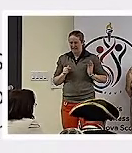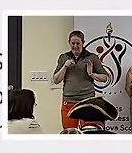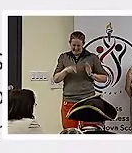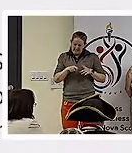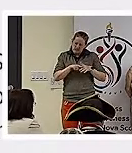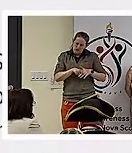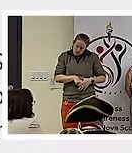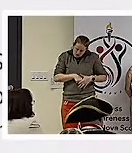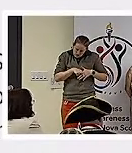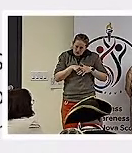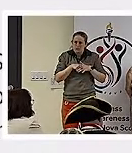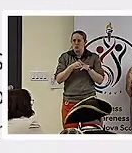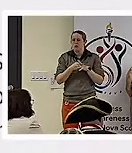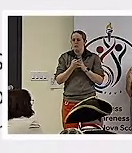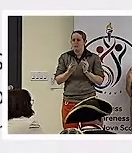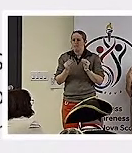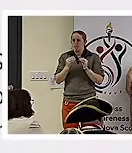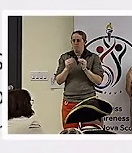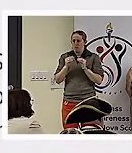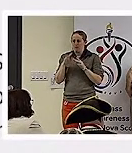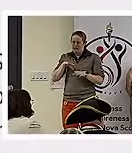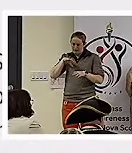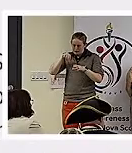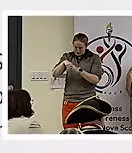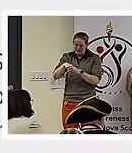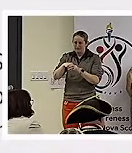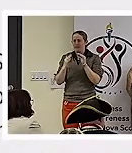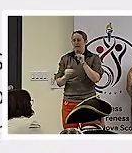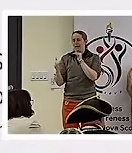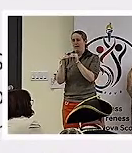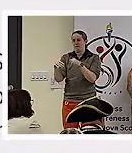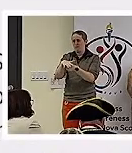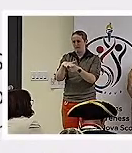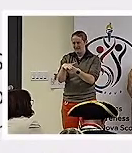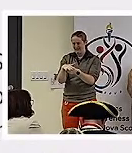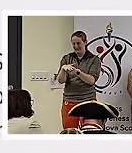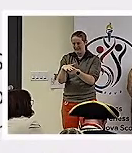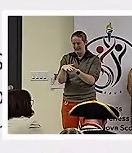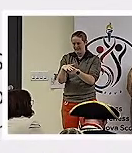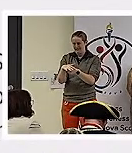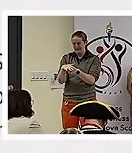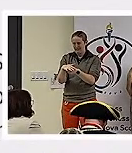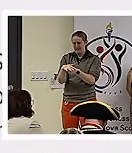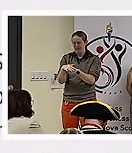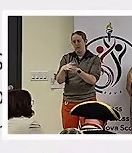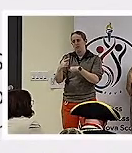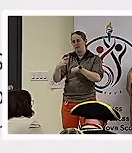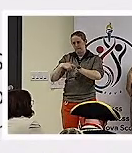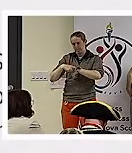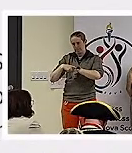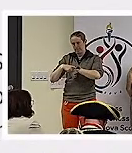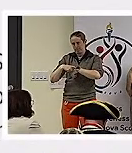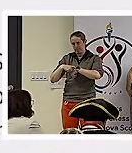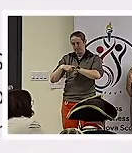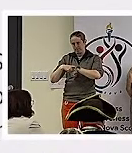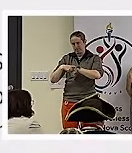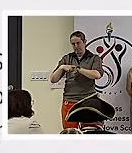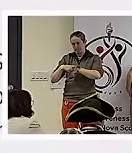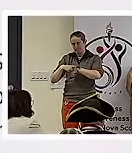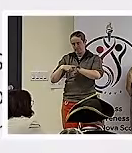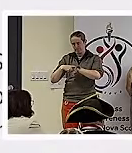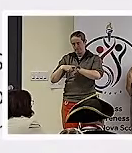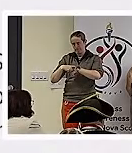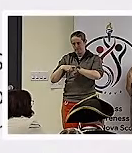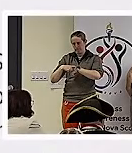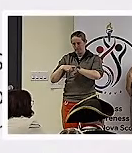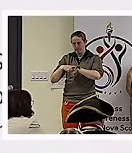of a more inclusive and equitable space. But we need to take time to see